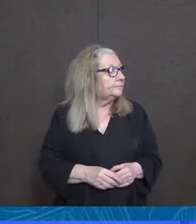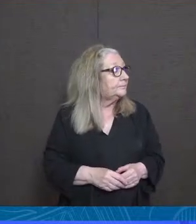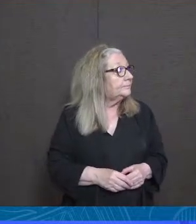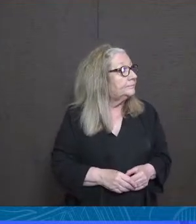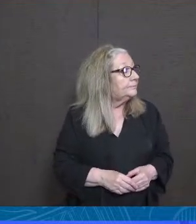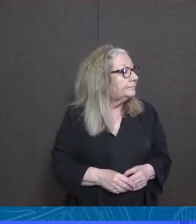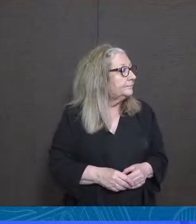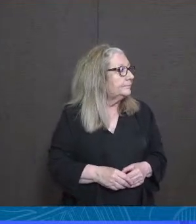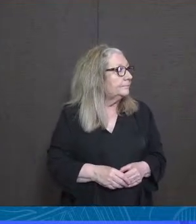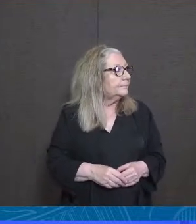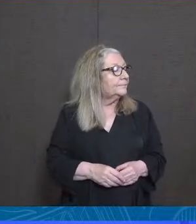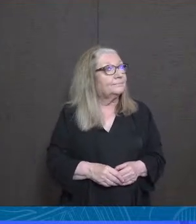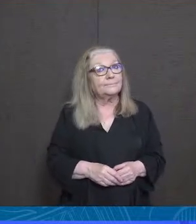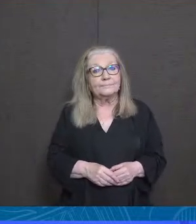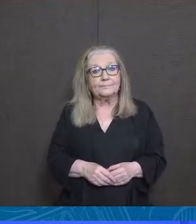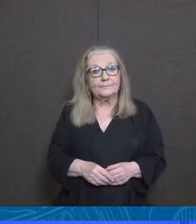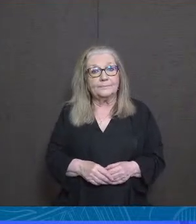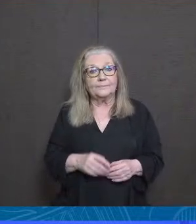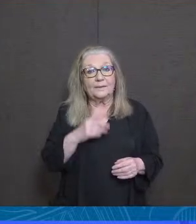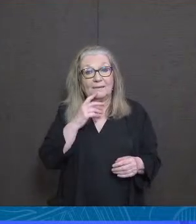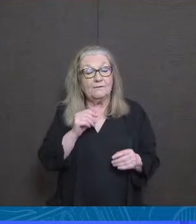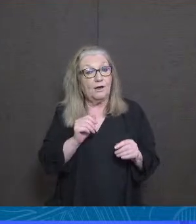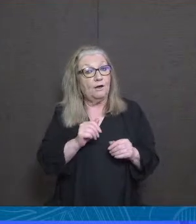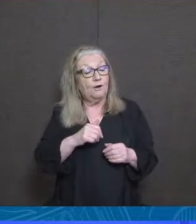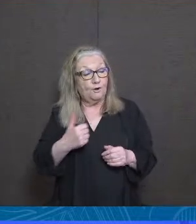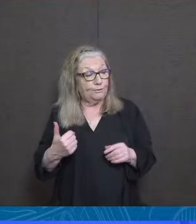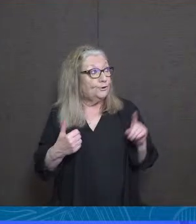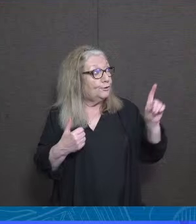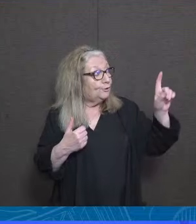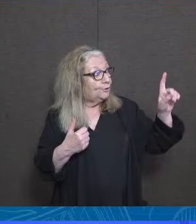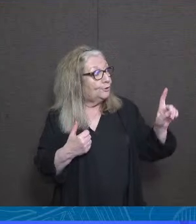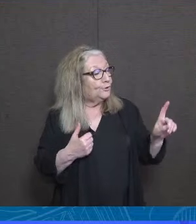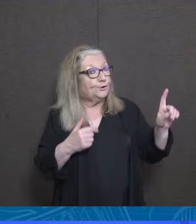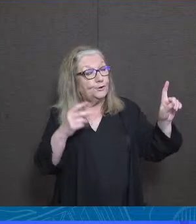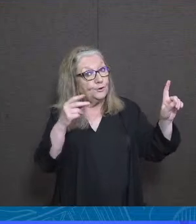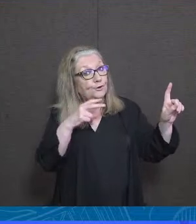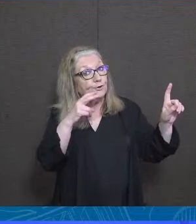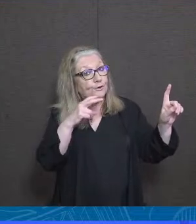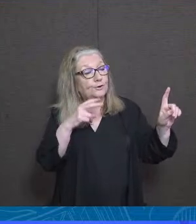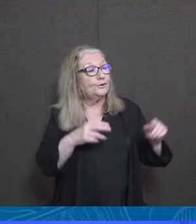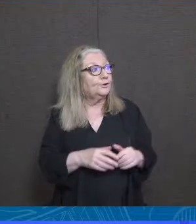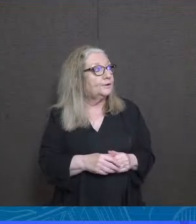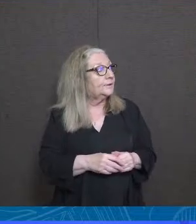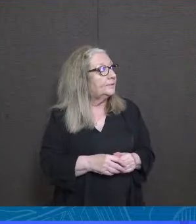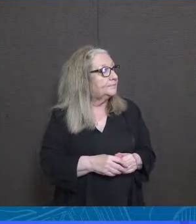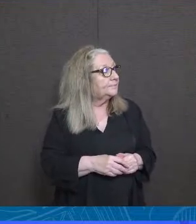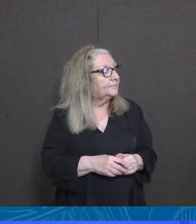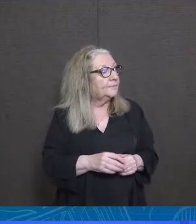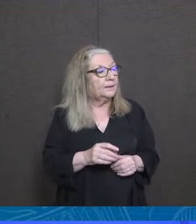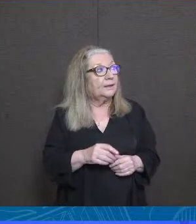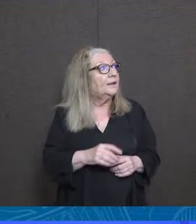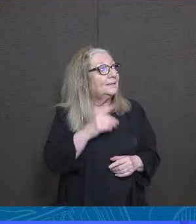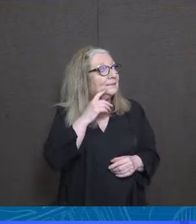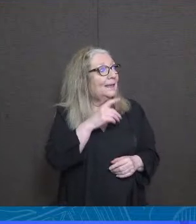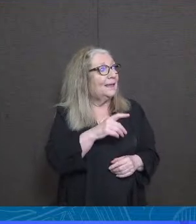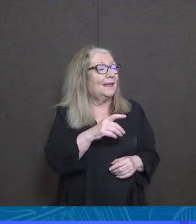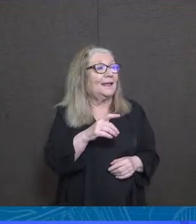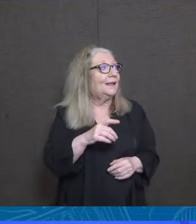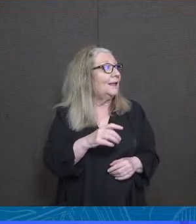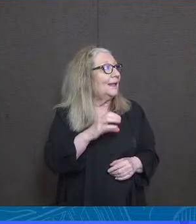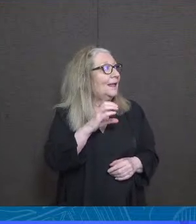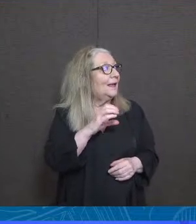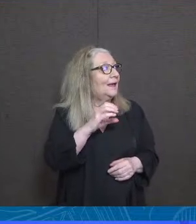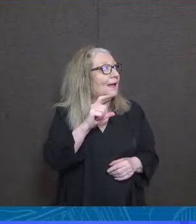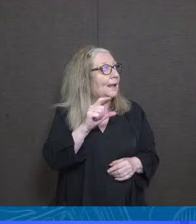These are some of the open data initiatives of the OST Pag-asa, clim.ph. You